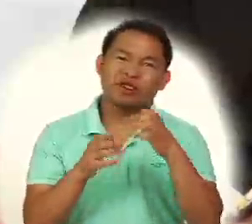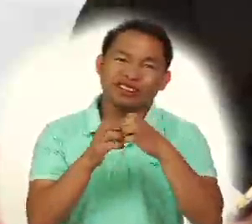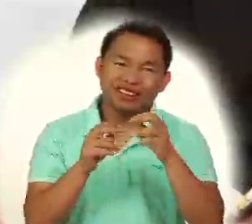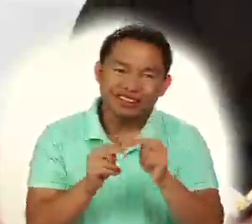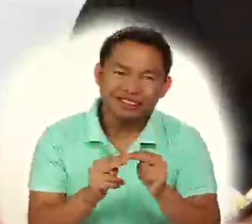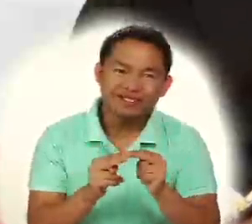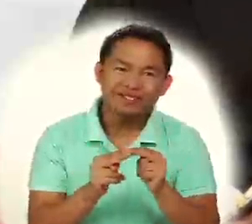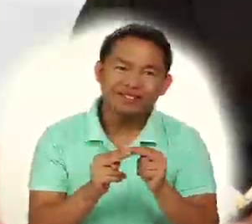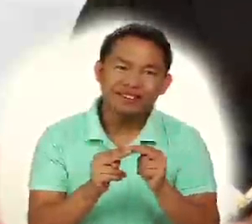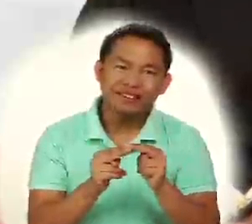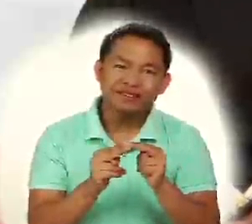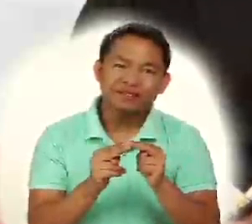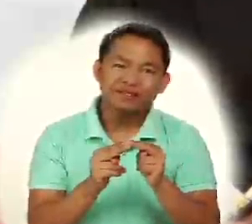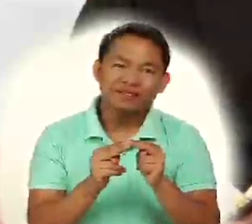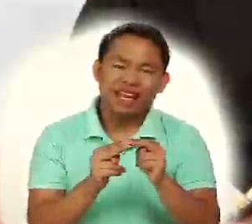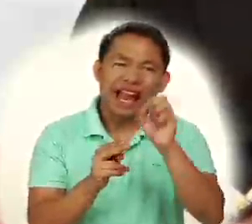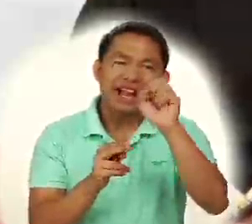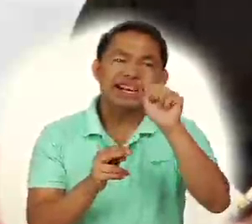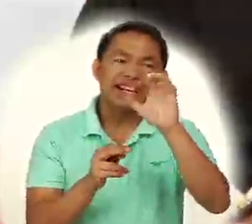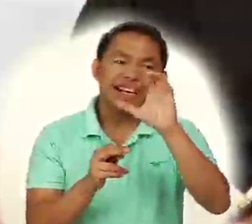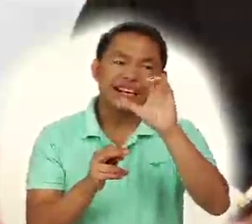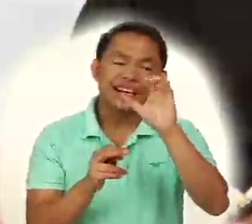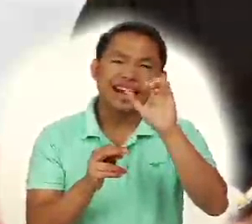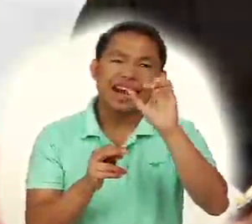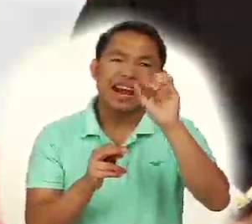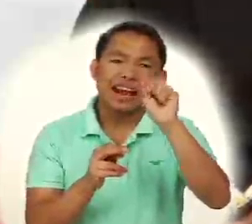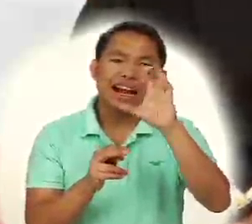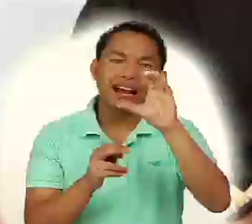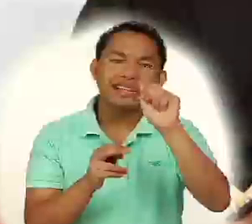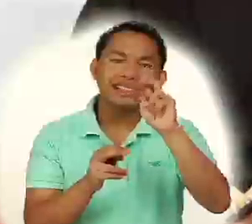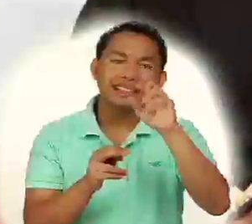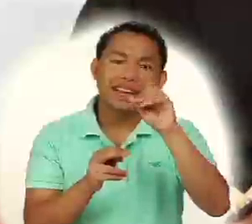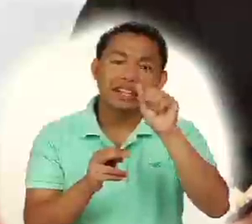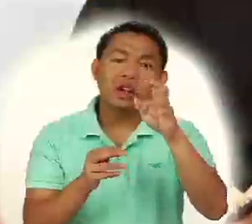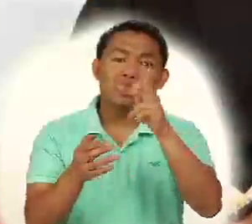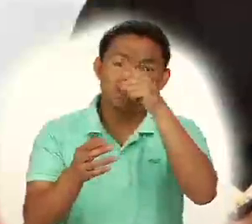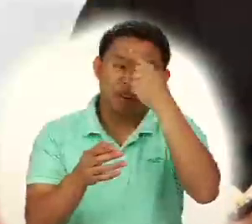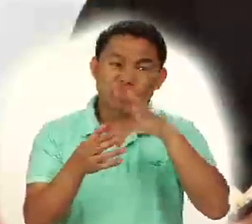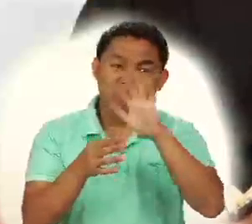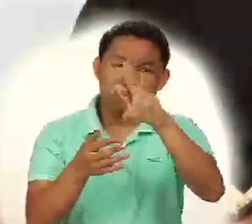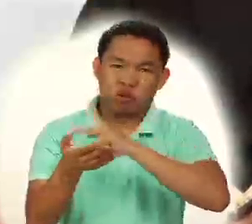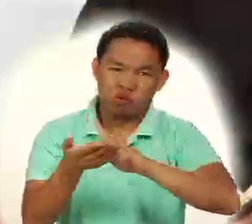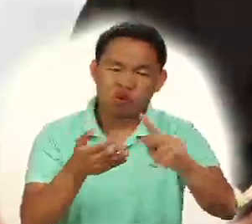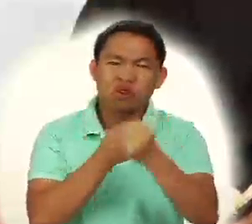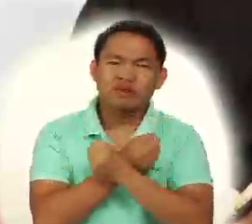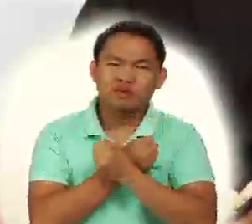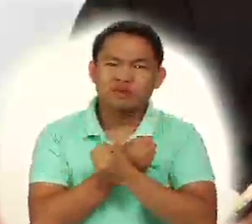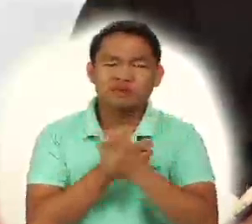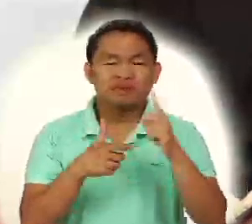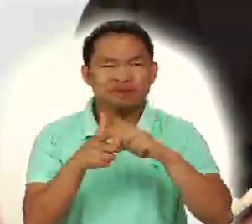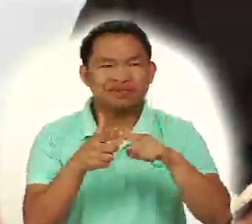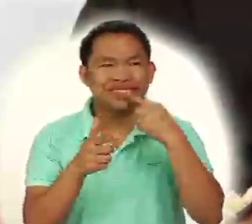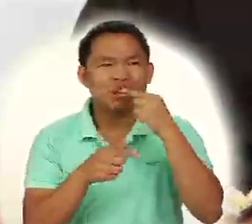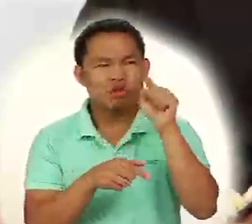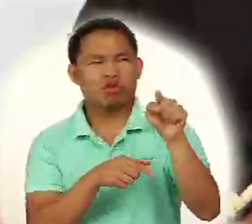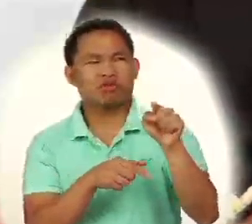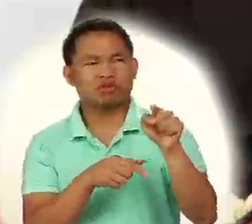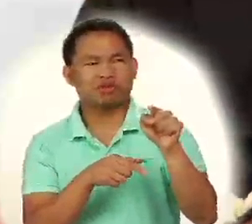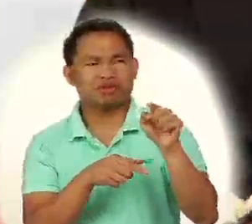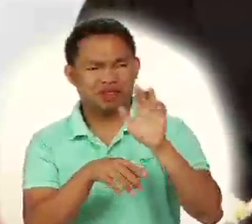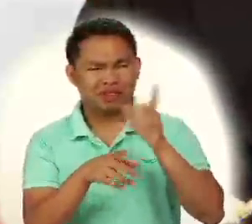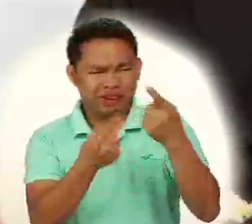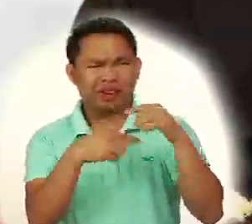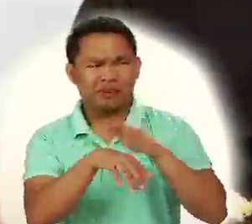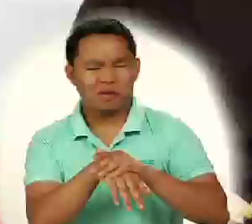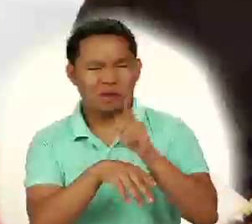might even be scandalized at your pure love. And they will tell you, come on,